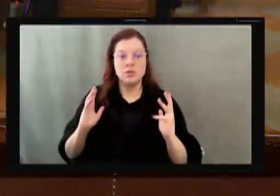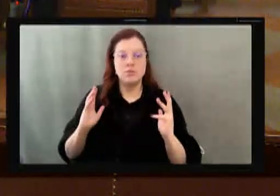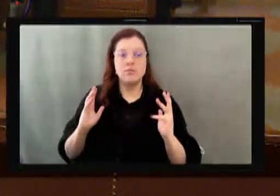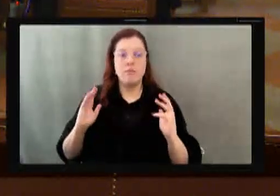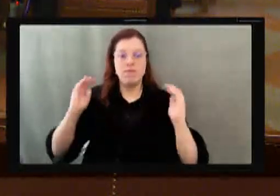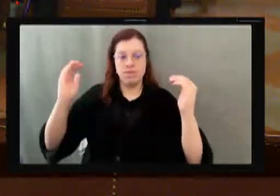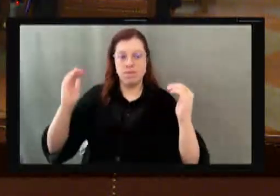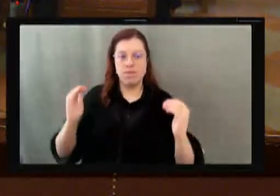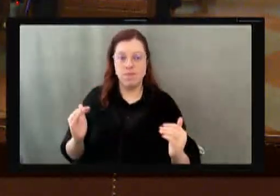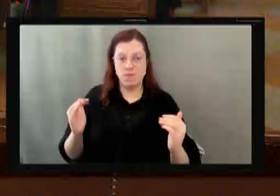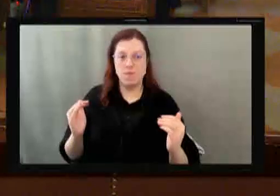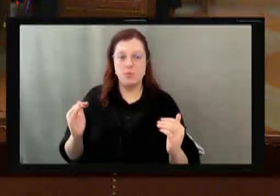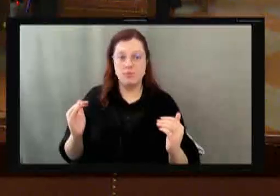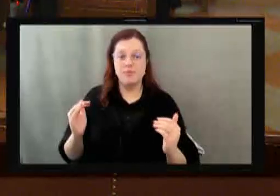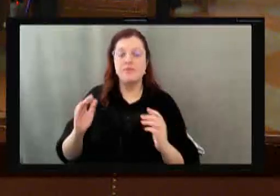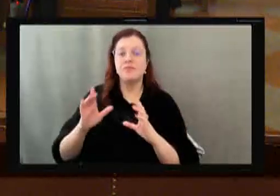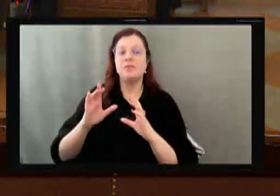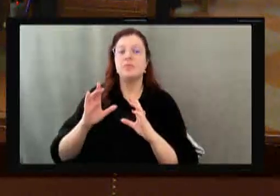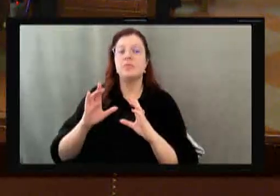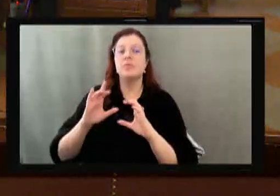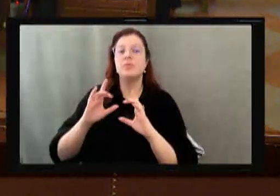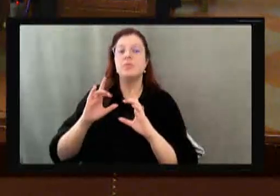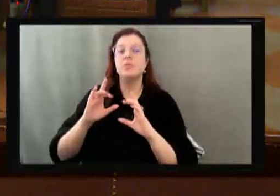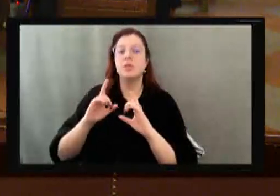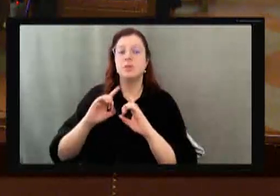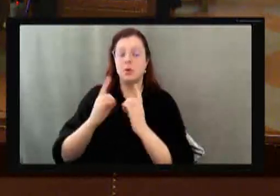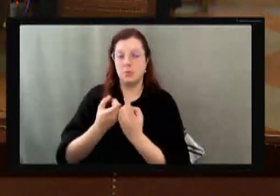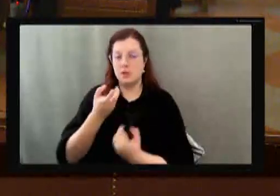to interdepartmental transfers.